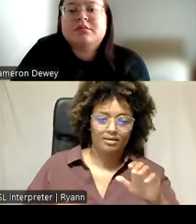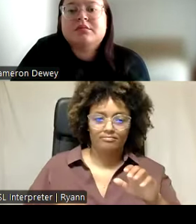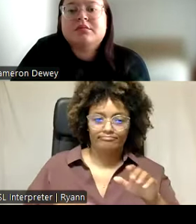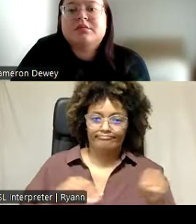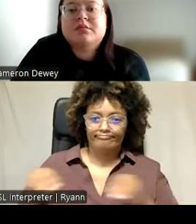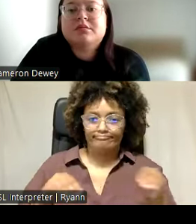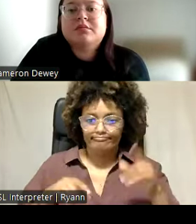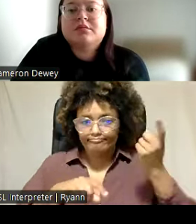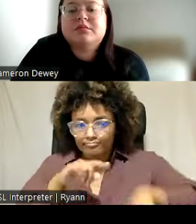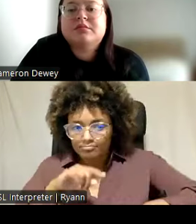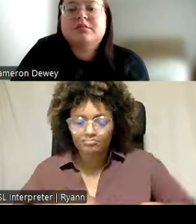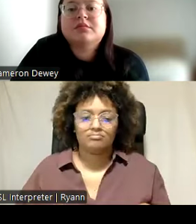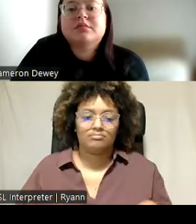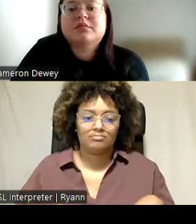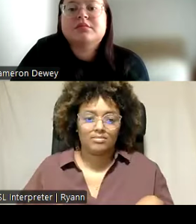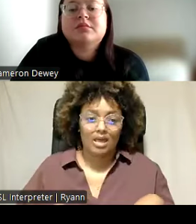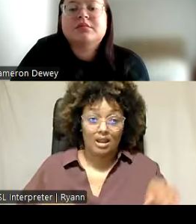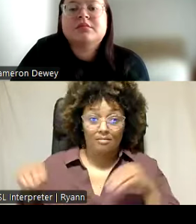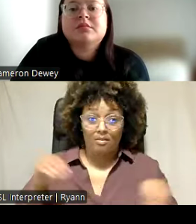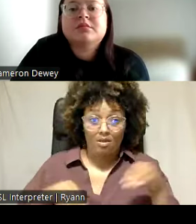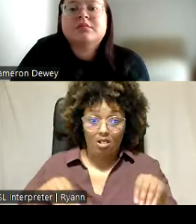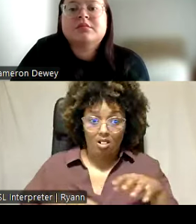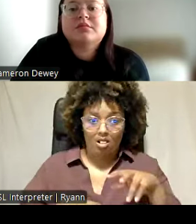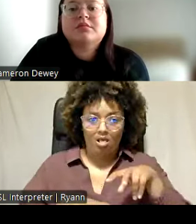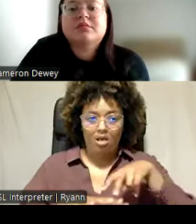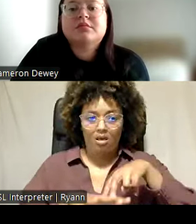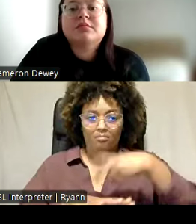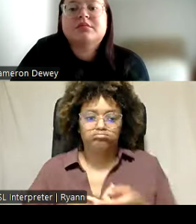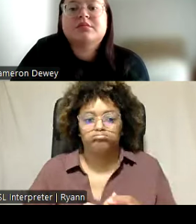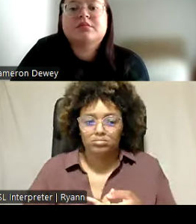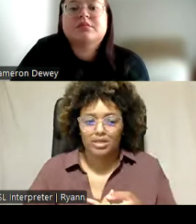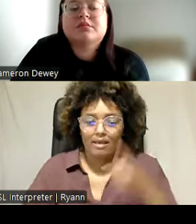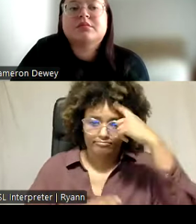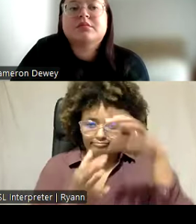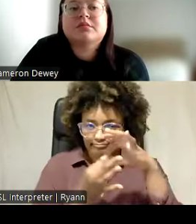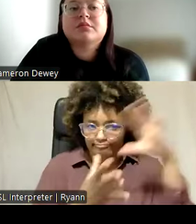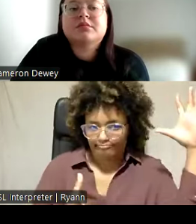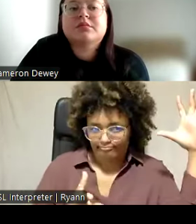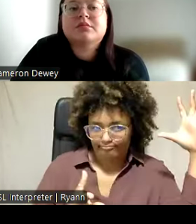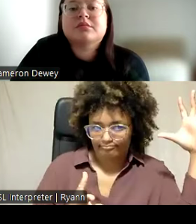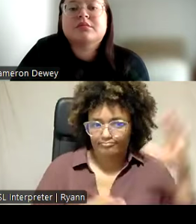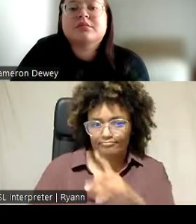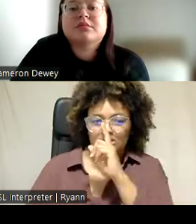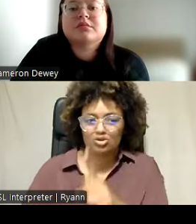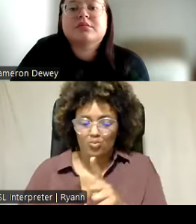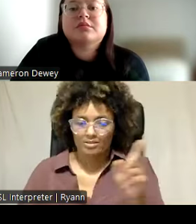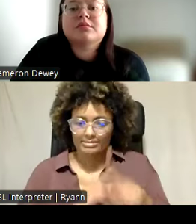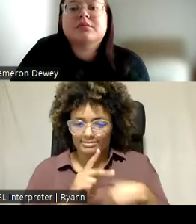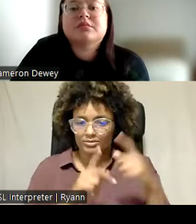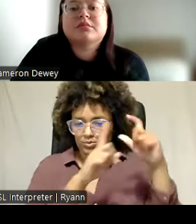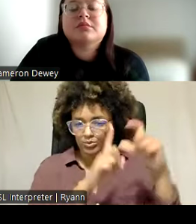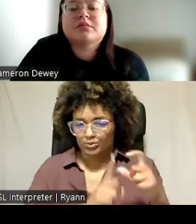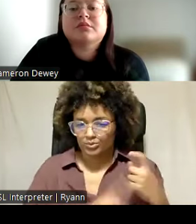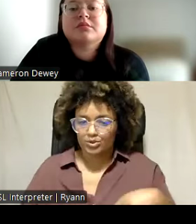and behavior behind responses to trauma. And we have broken down these types of responses that we will discuss today into